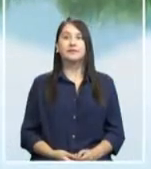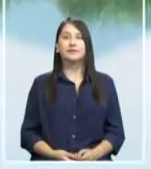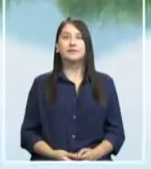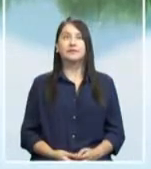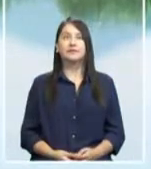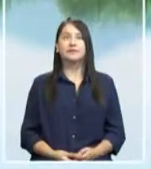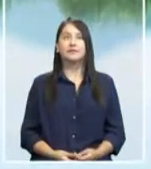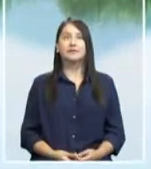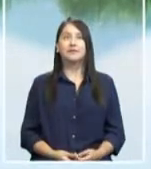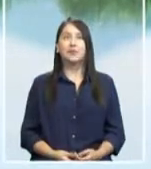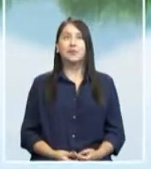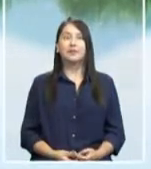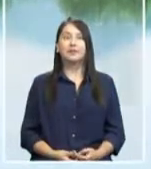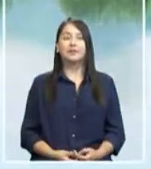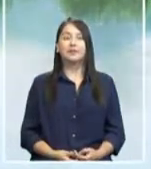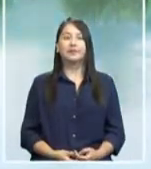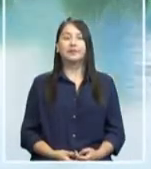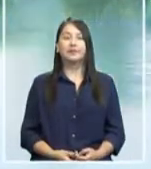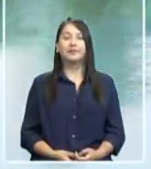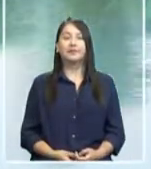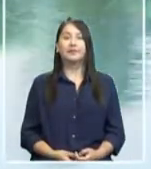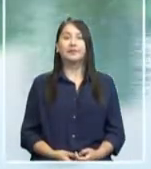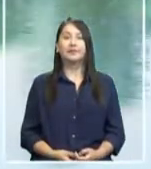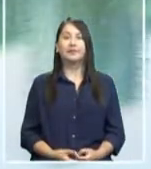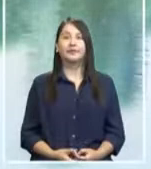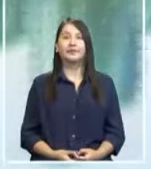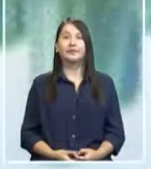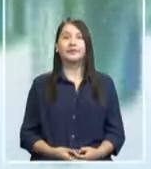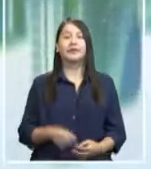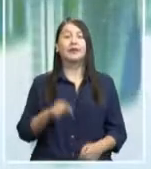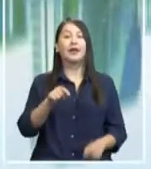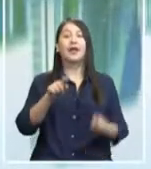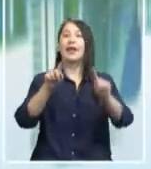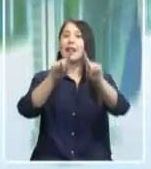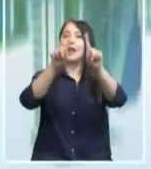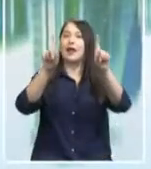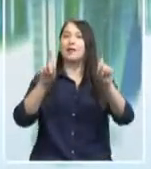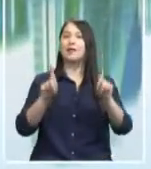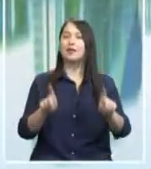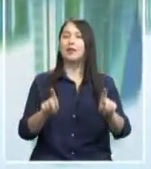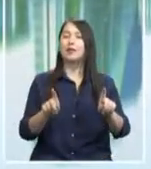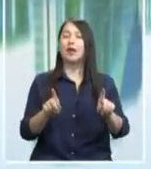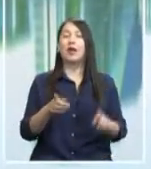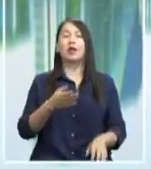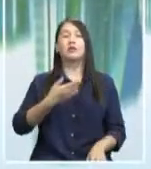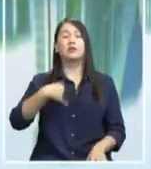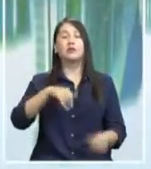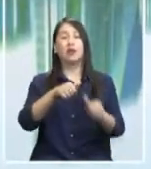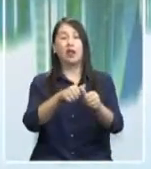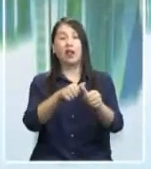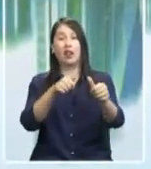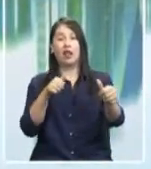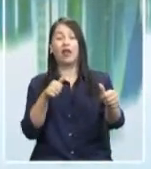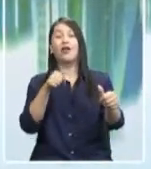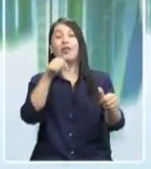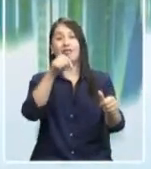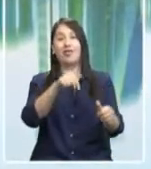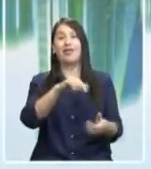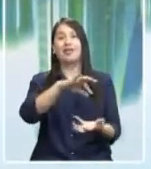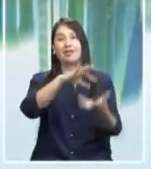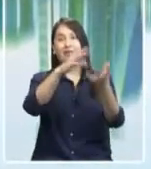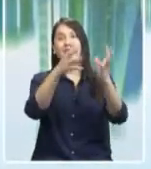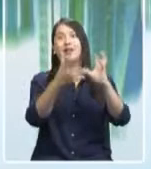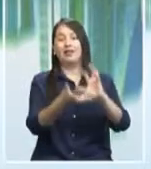of how far we are on this planet, how long are we on this planet anymore. We are in